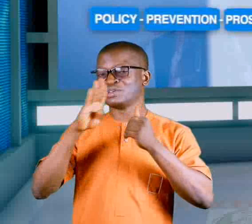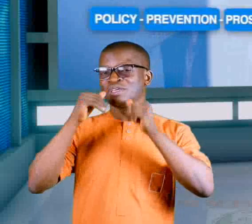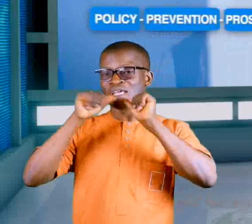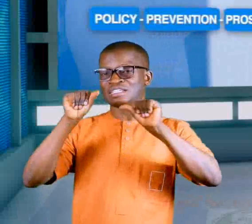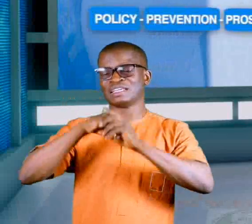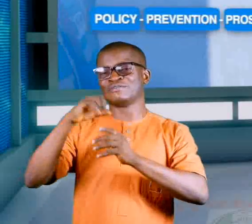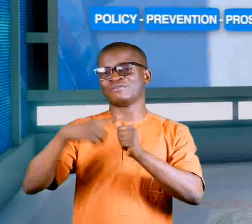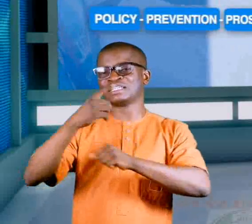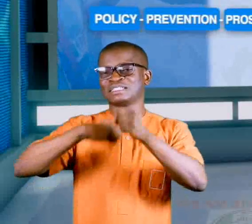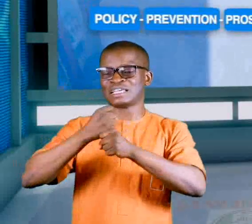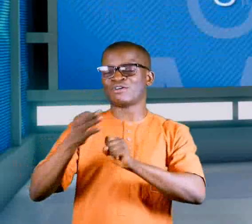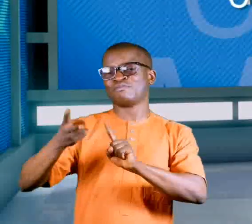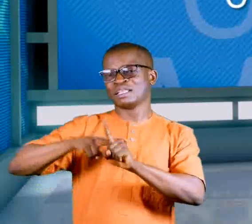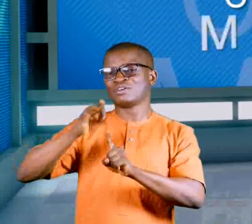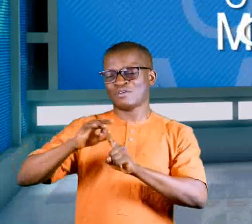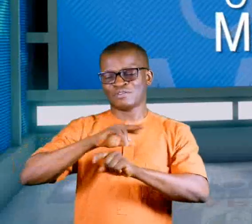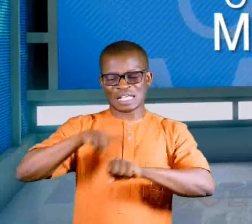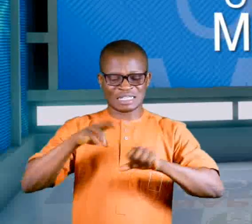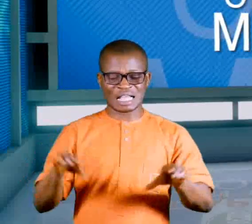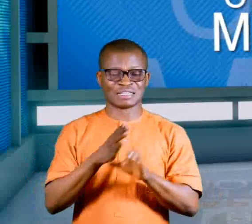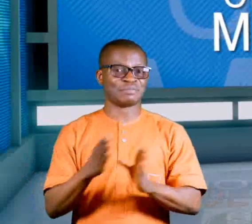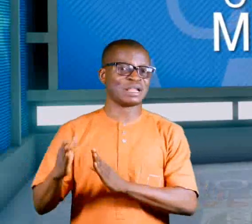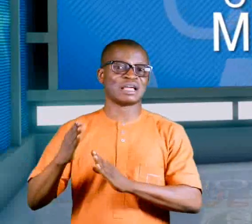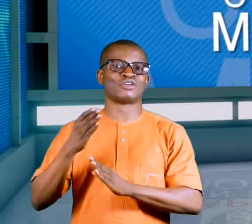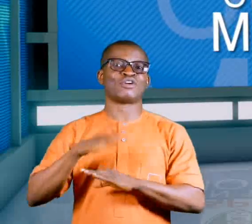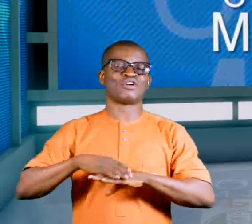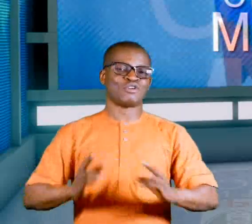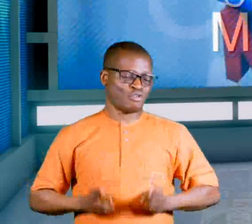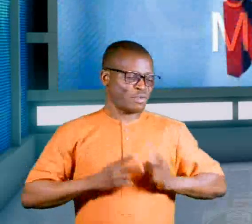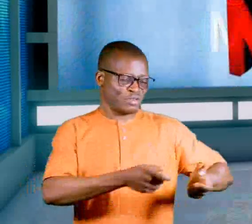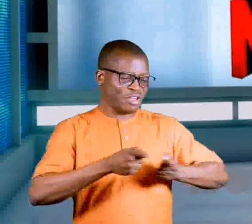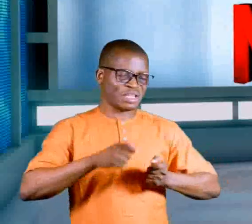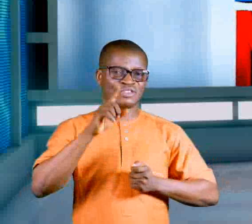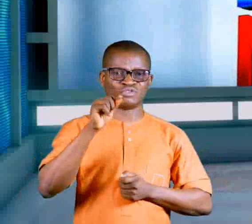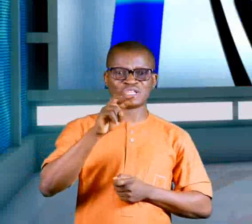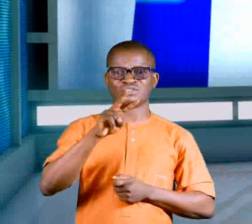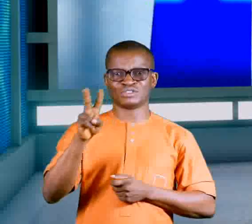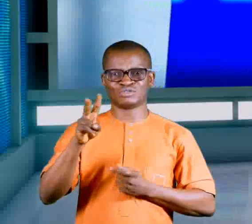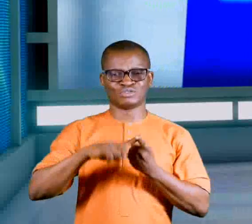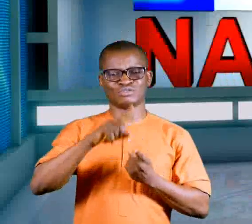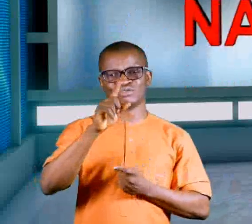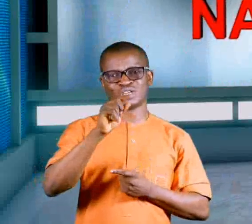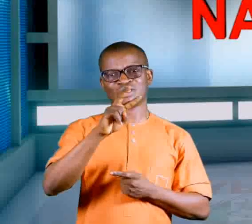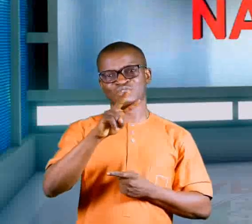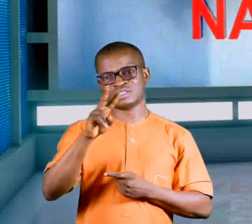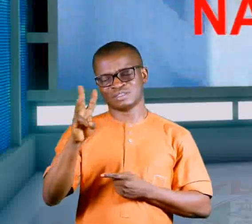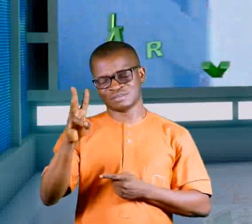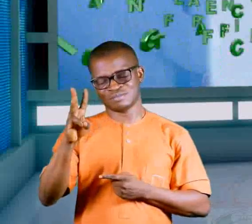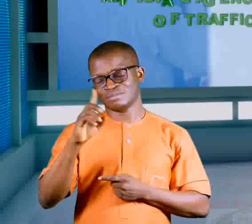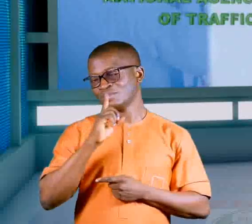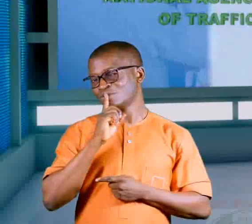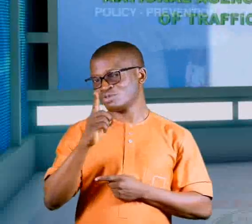achieved in the first year of the implementation of the National Action Plan on Human Trafficking 2022 to